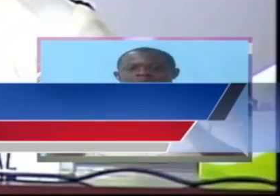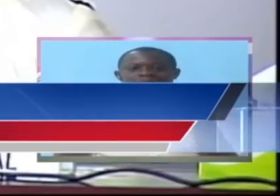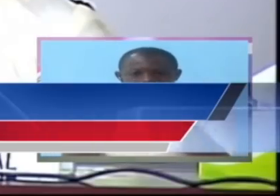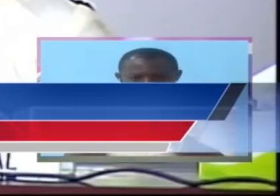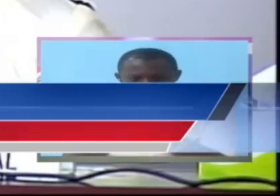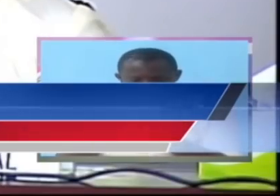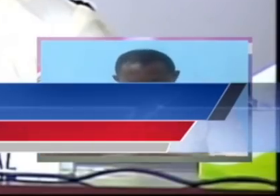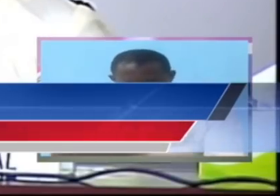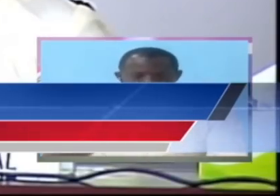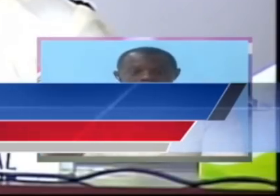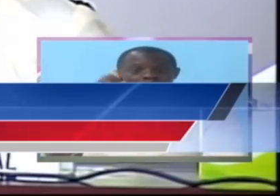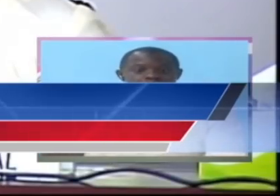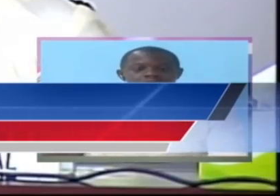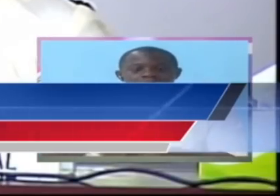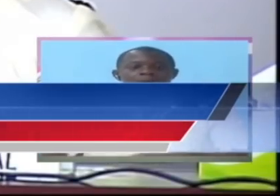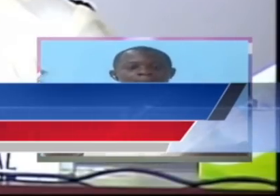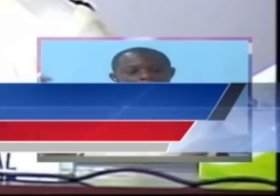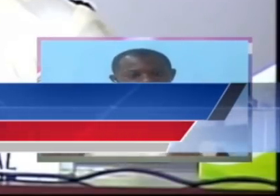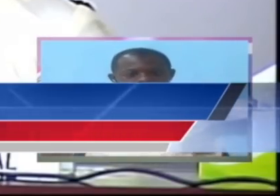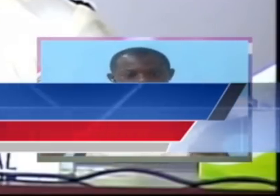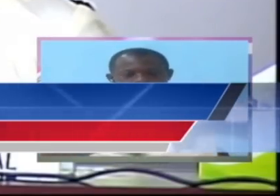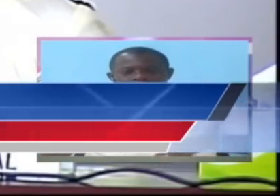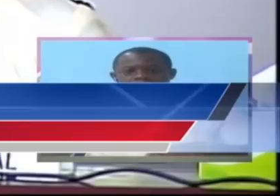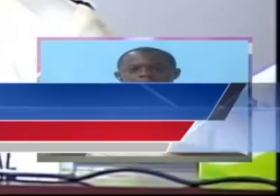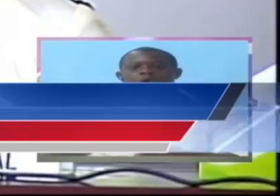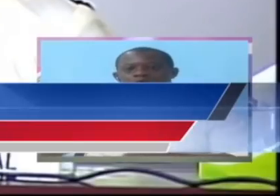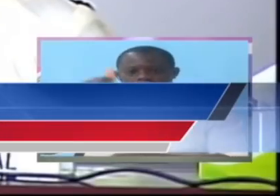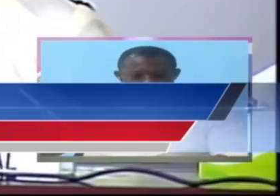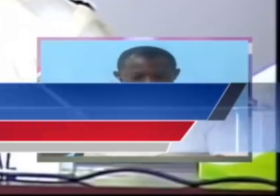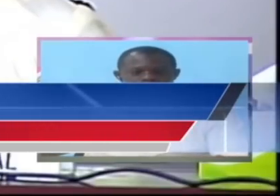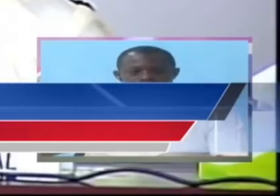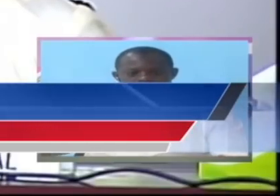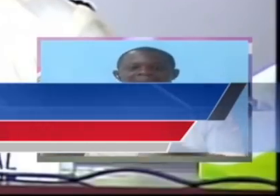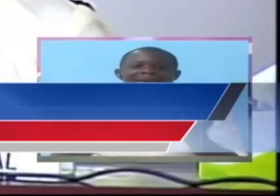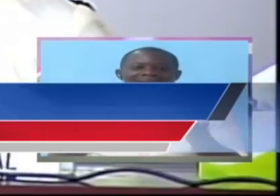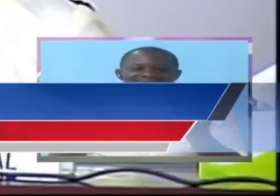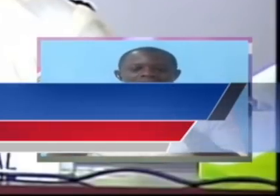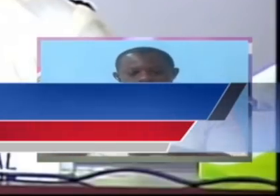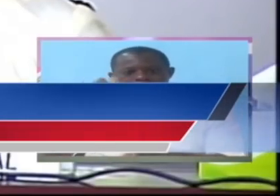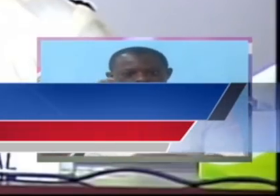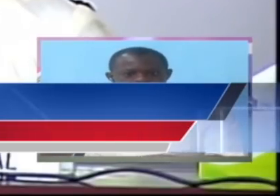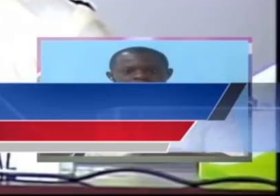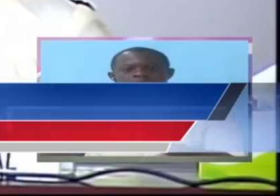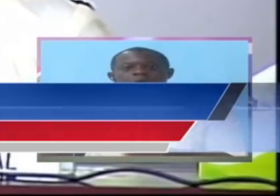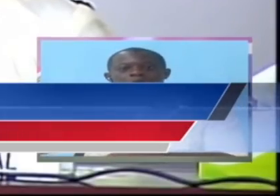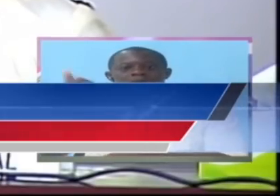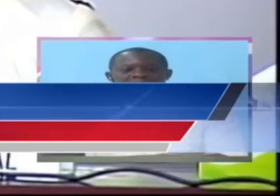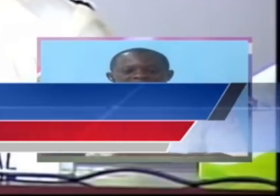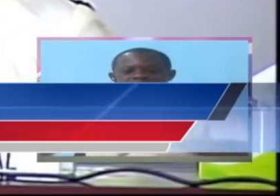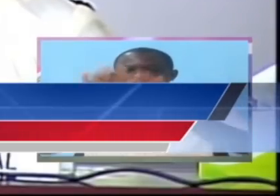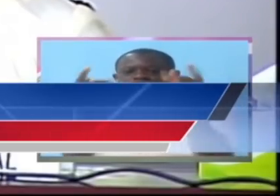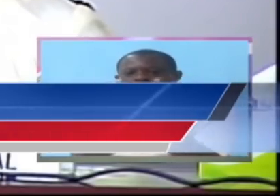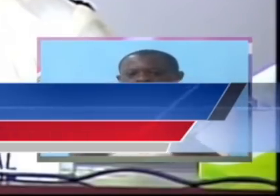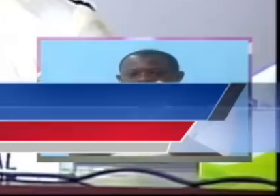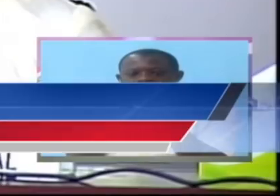to the Maitu Central Prisons, where he was detained without trial or access to his family for 8 months before he was taken to court,